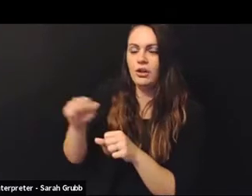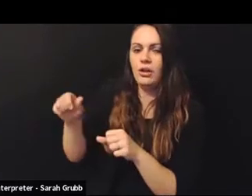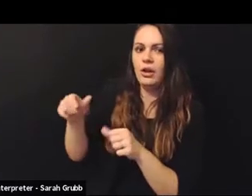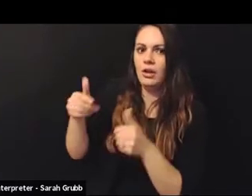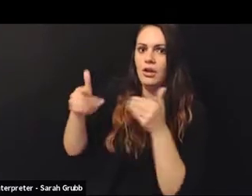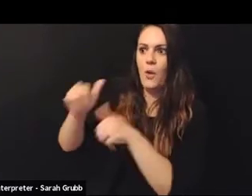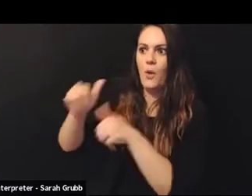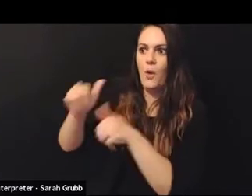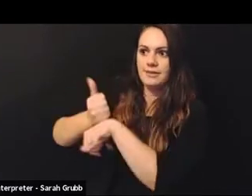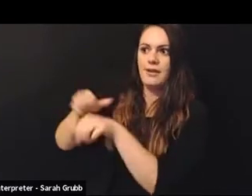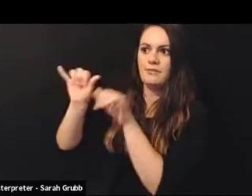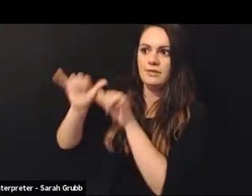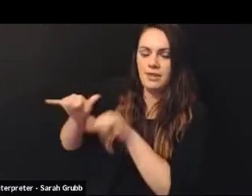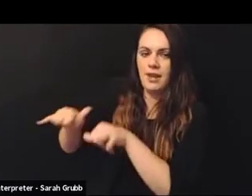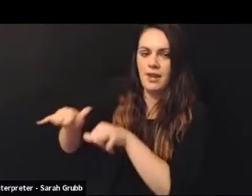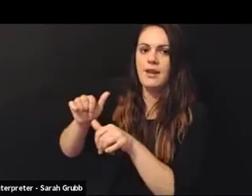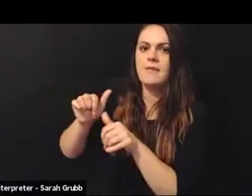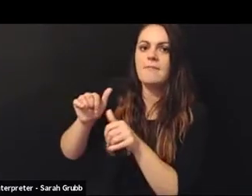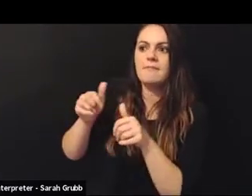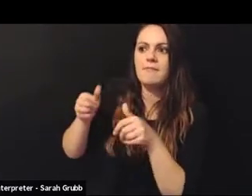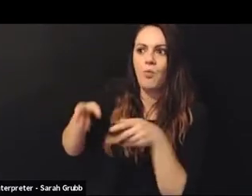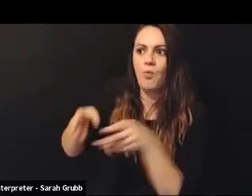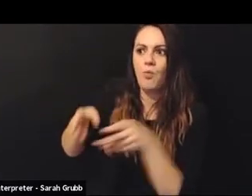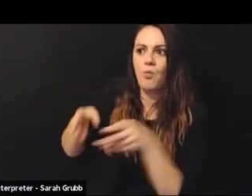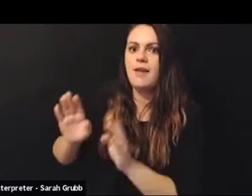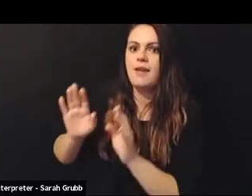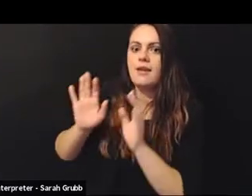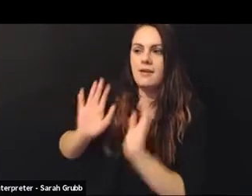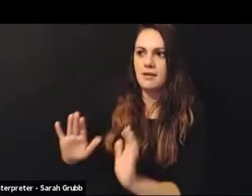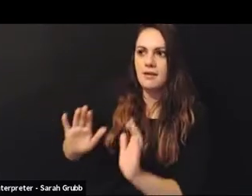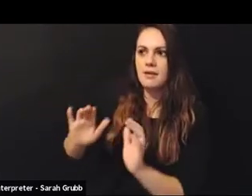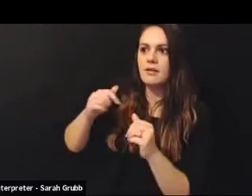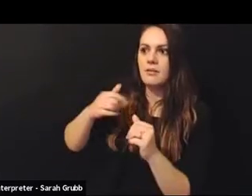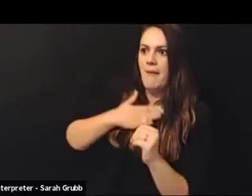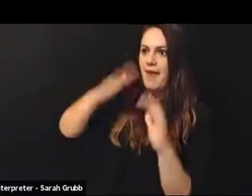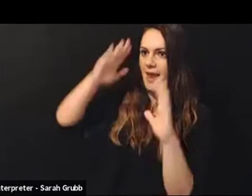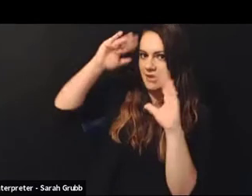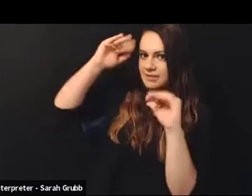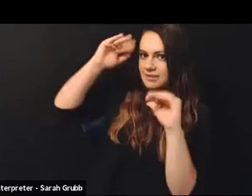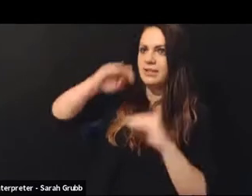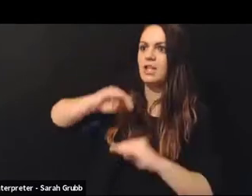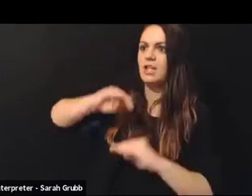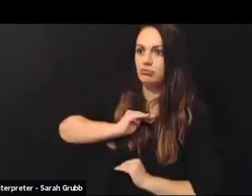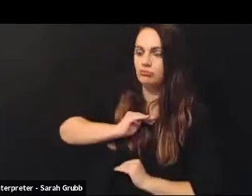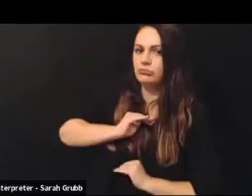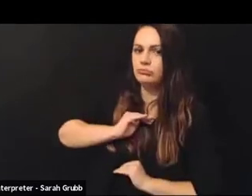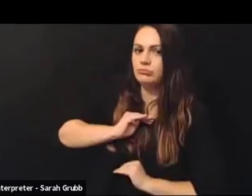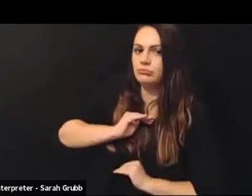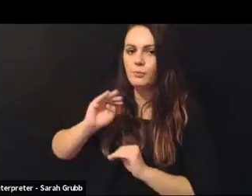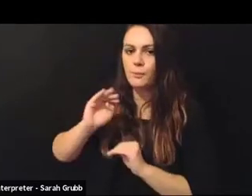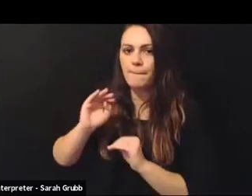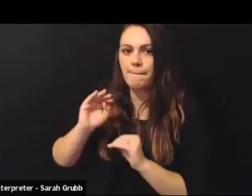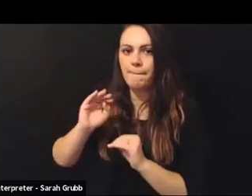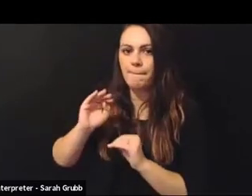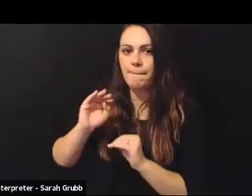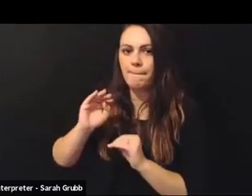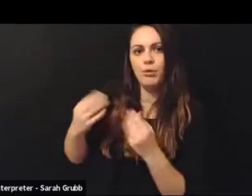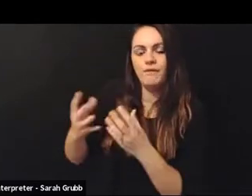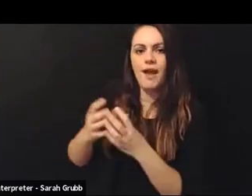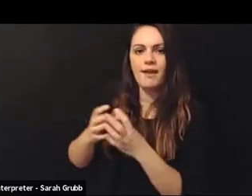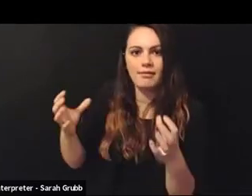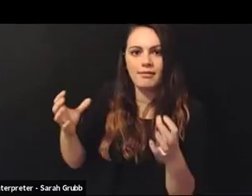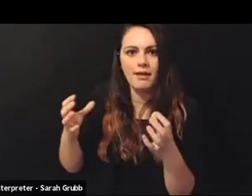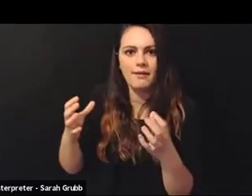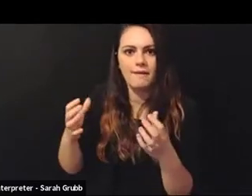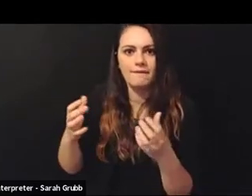expected order, in an expected way with expected people. That would be something that would actually provide a lot of